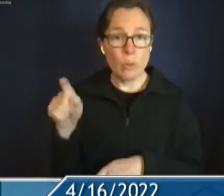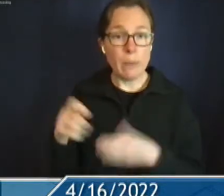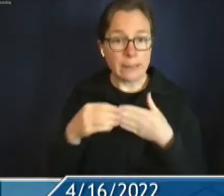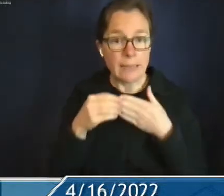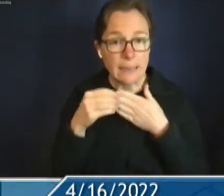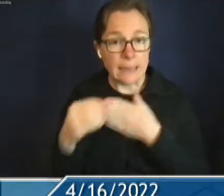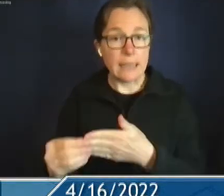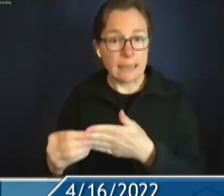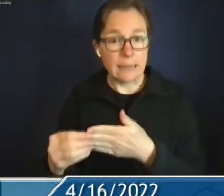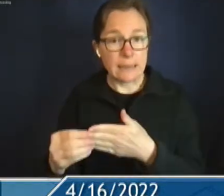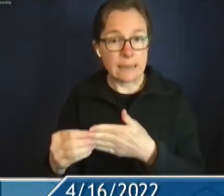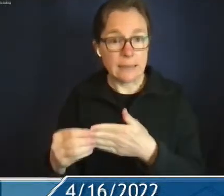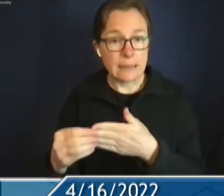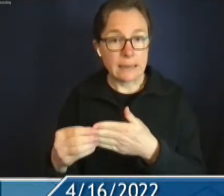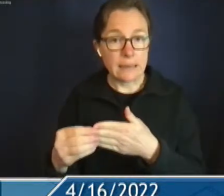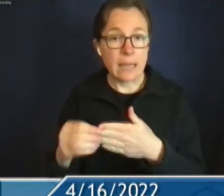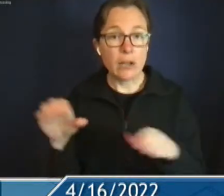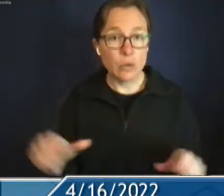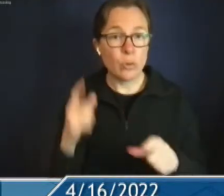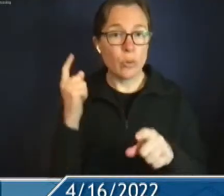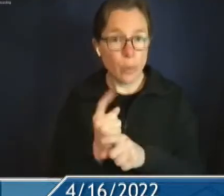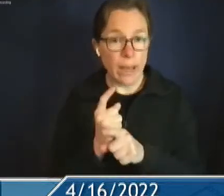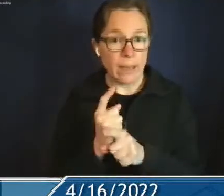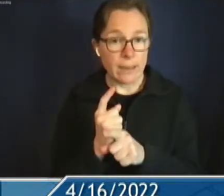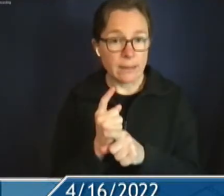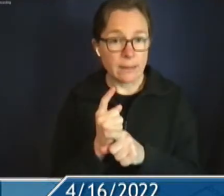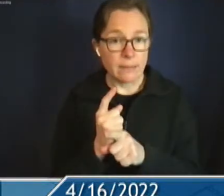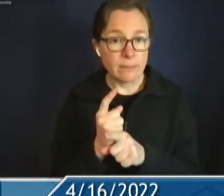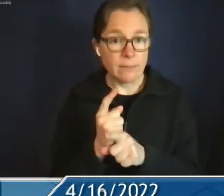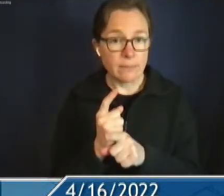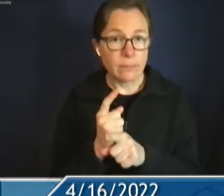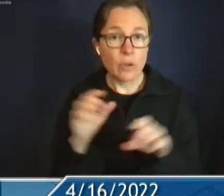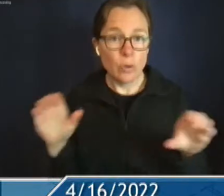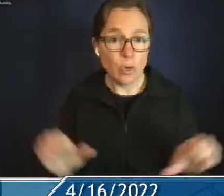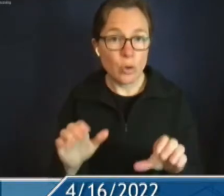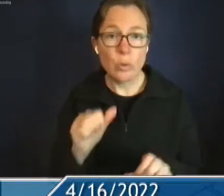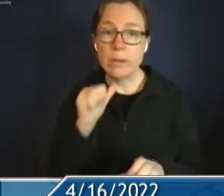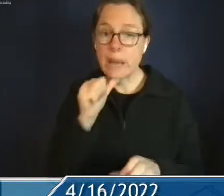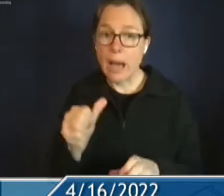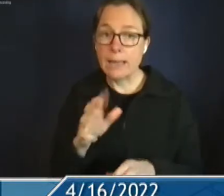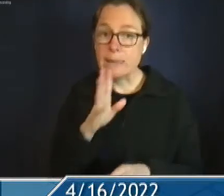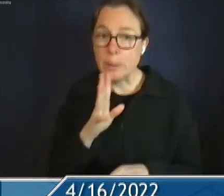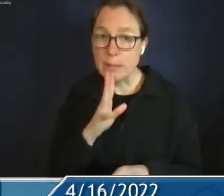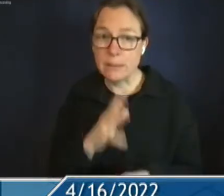and do the right thing, deeds, not words. Thank you.